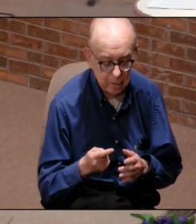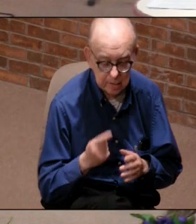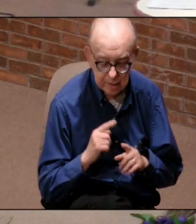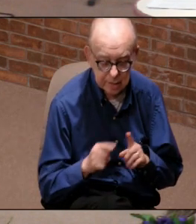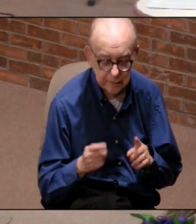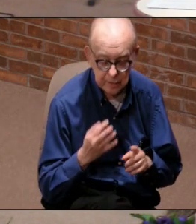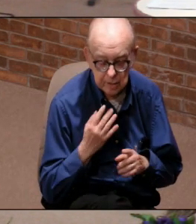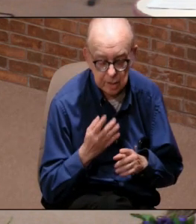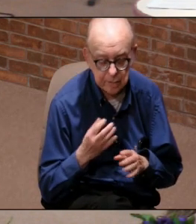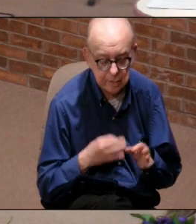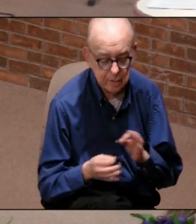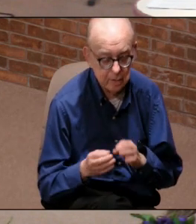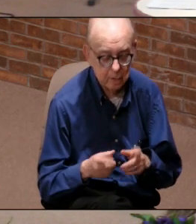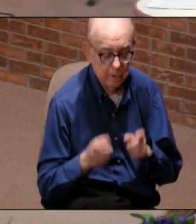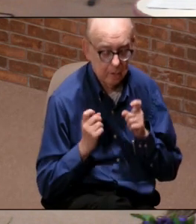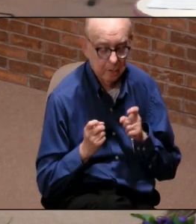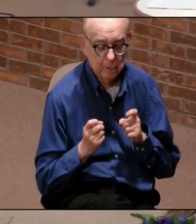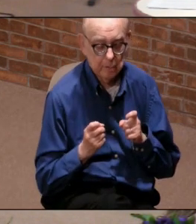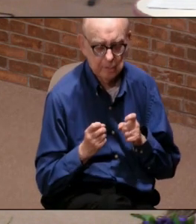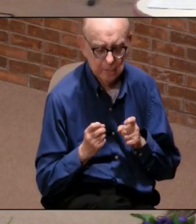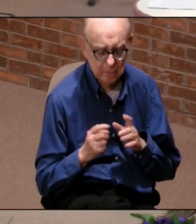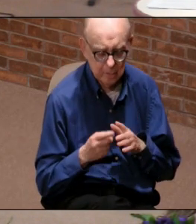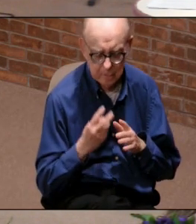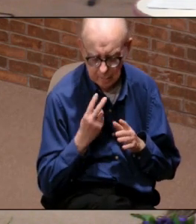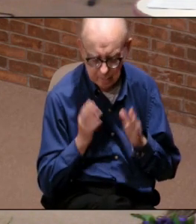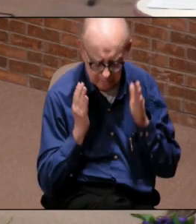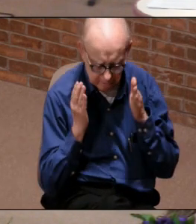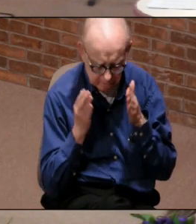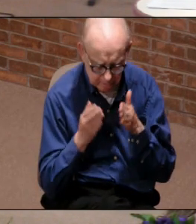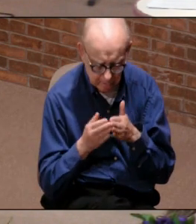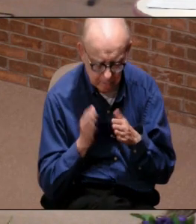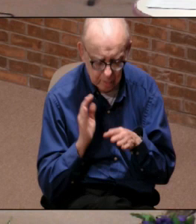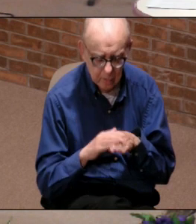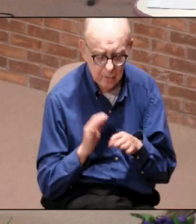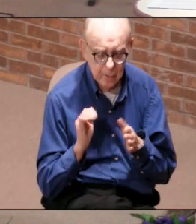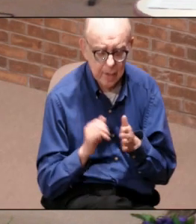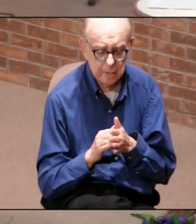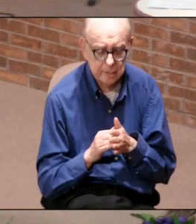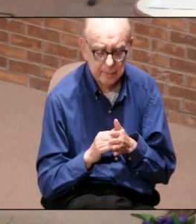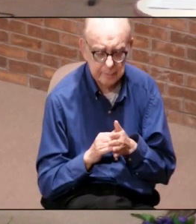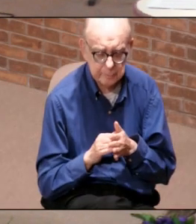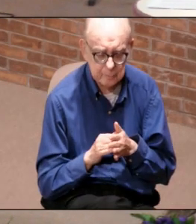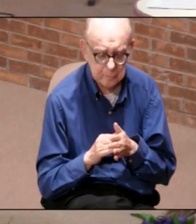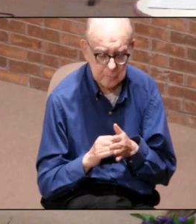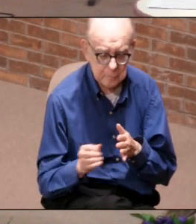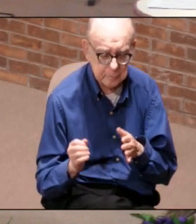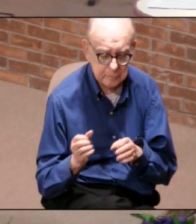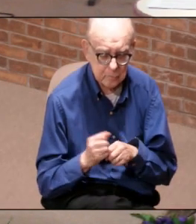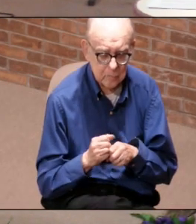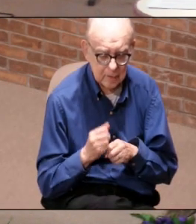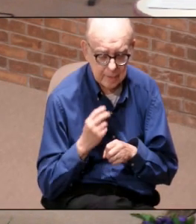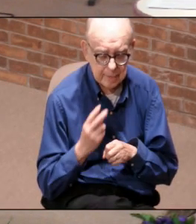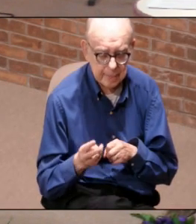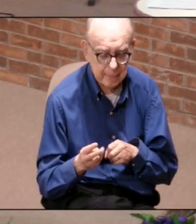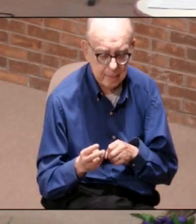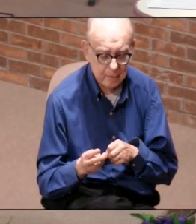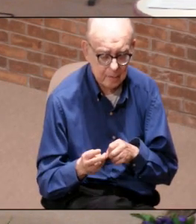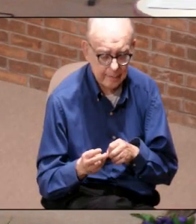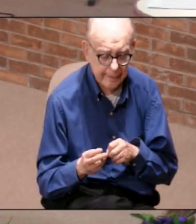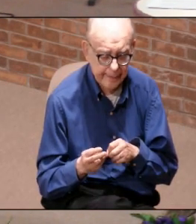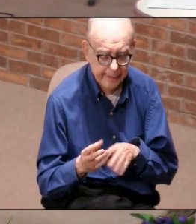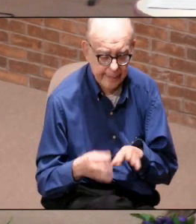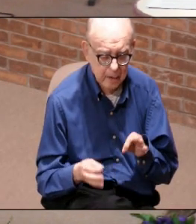colors. But all of a sudden you begin to focus more in on that, and you begin to see the